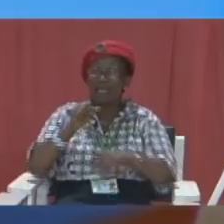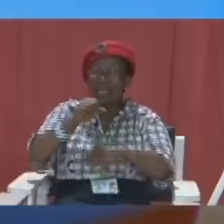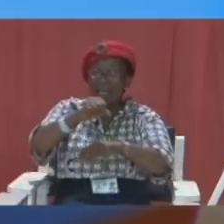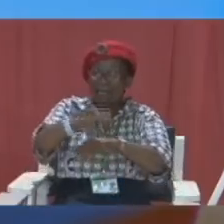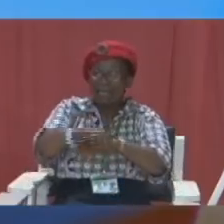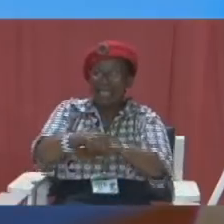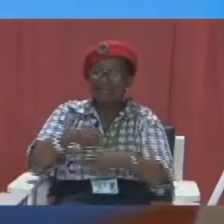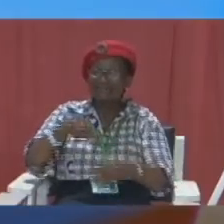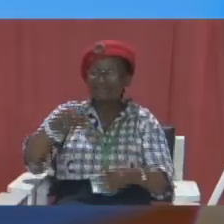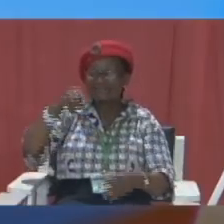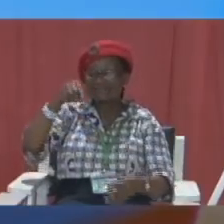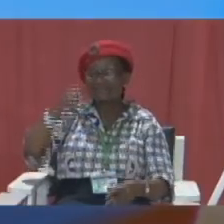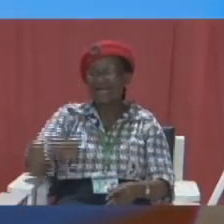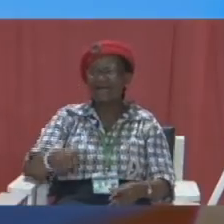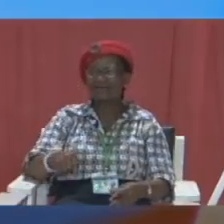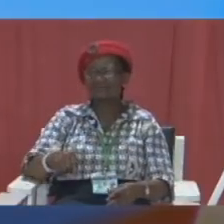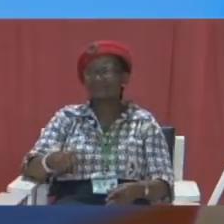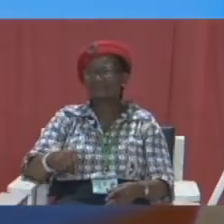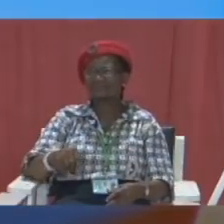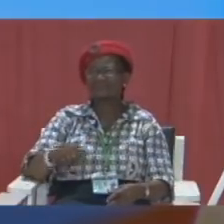From